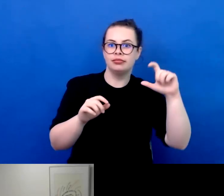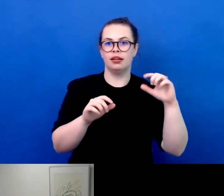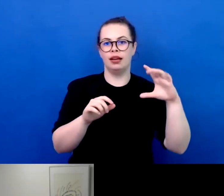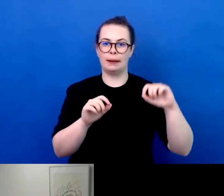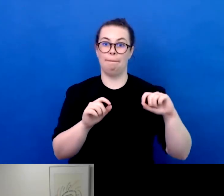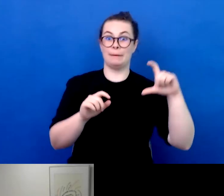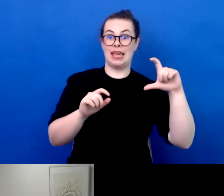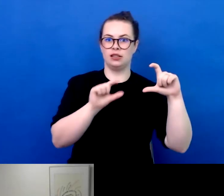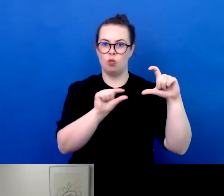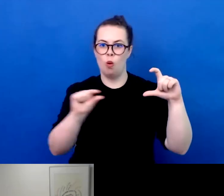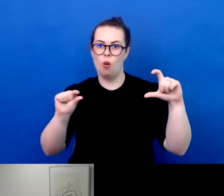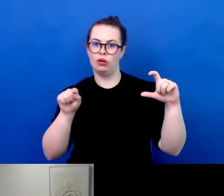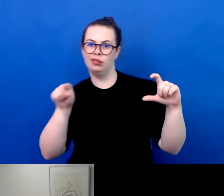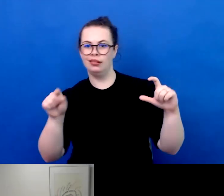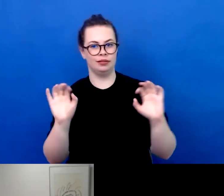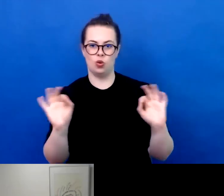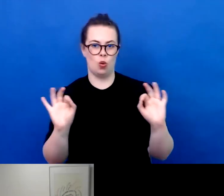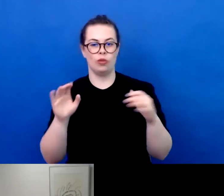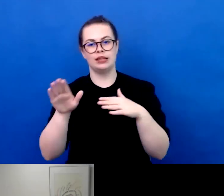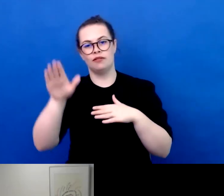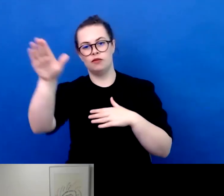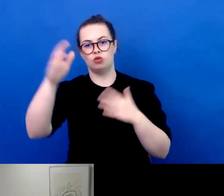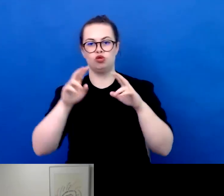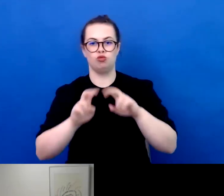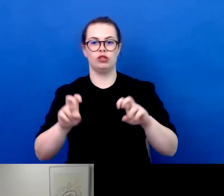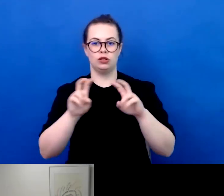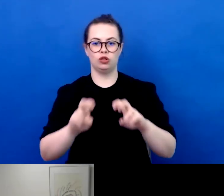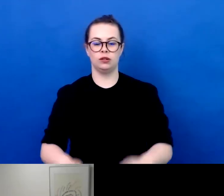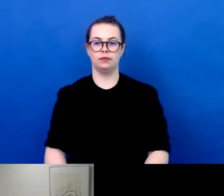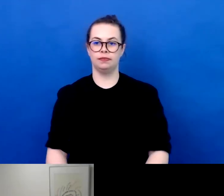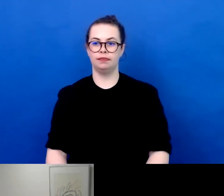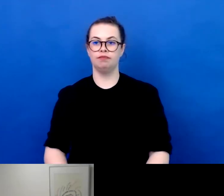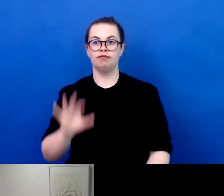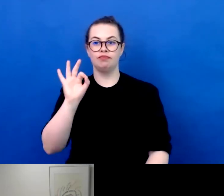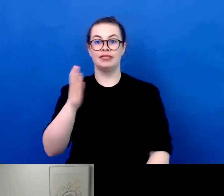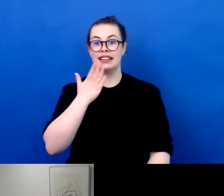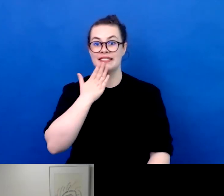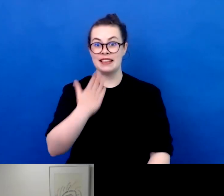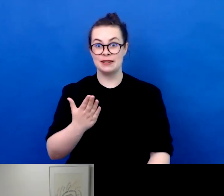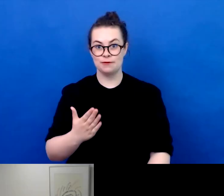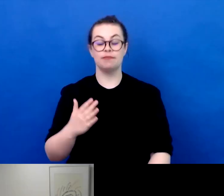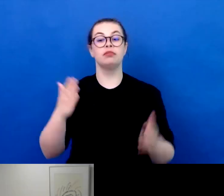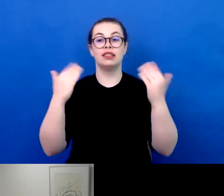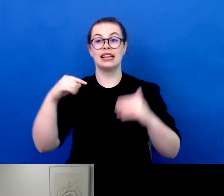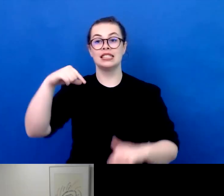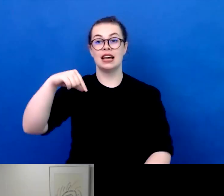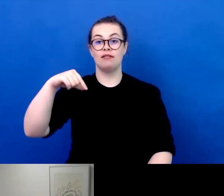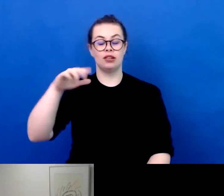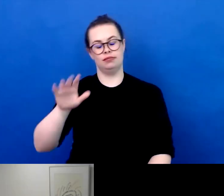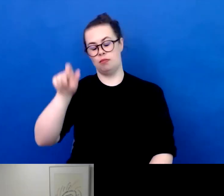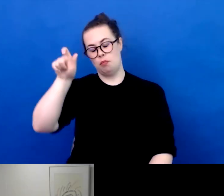Okay, thanks. We have a question from Ryan Law. We're just going to try and get him up as a panelist to ask